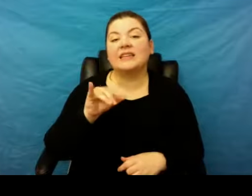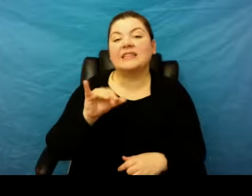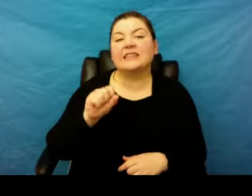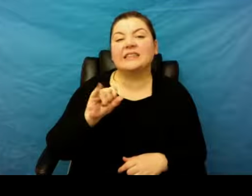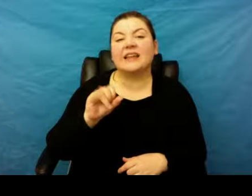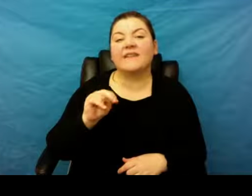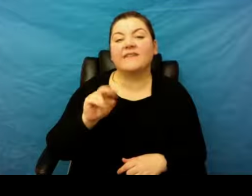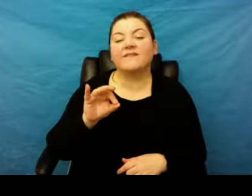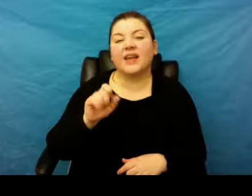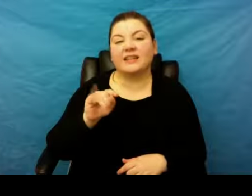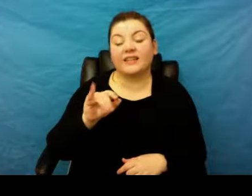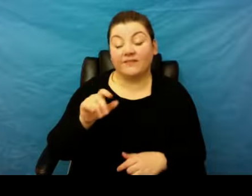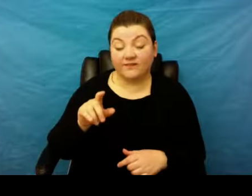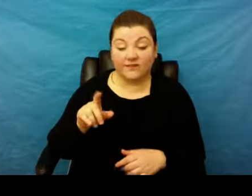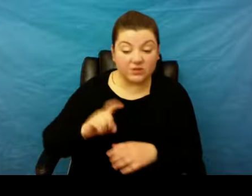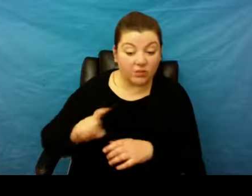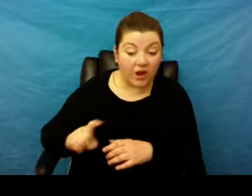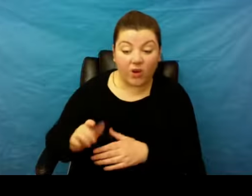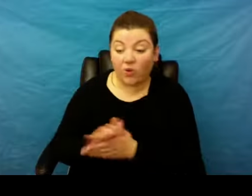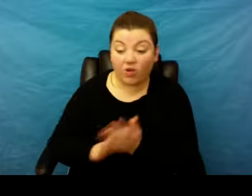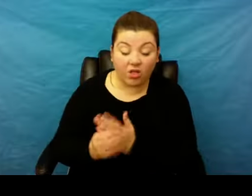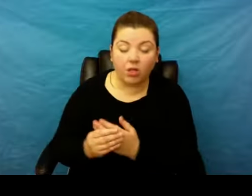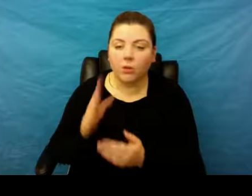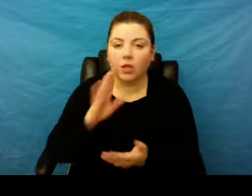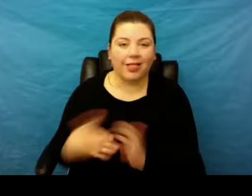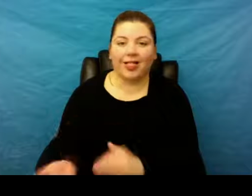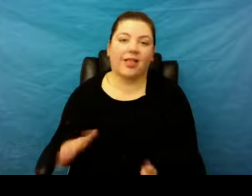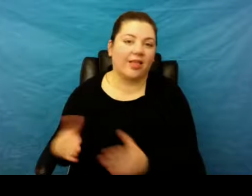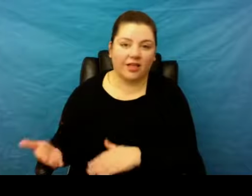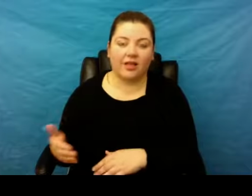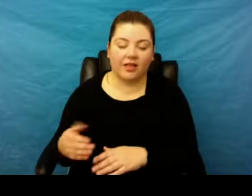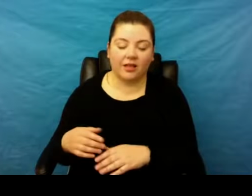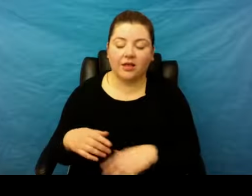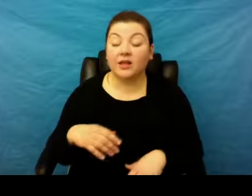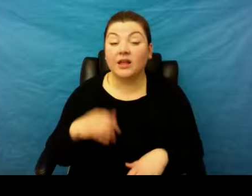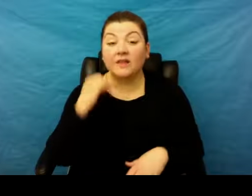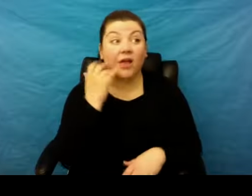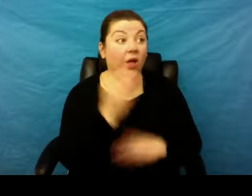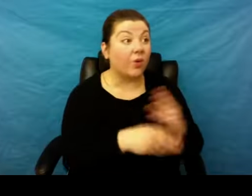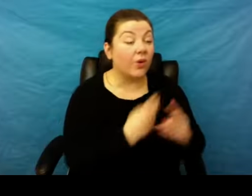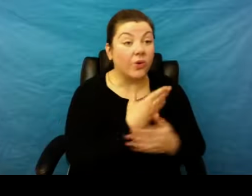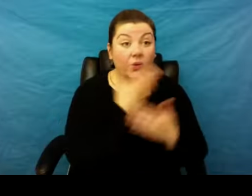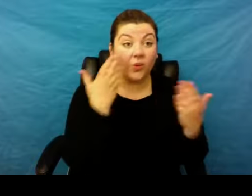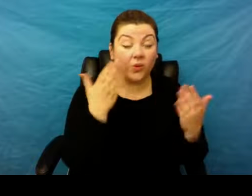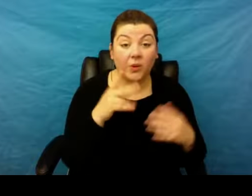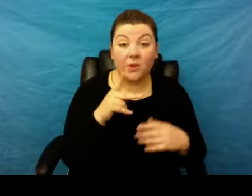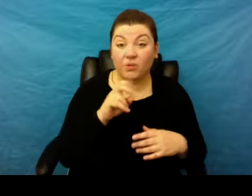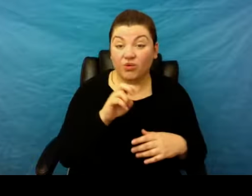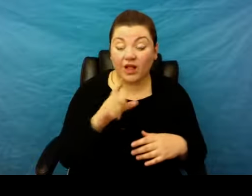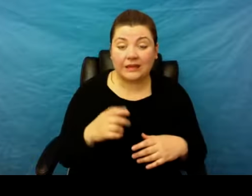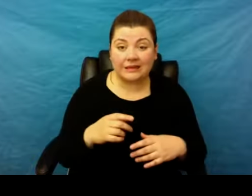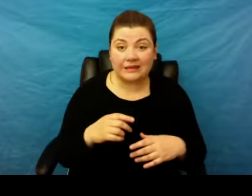on the exact thing, but just generally any type of disinfectant. And then if you're going out and you don't have Purell, press the elevator with your